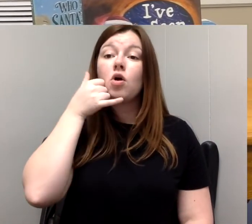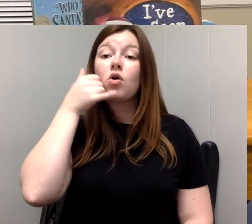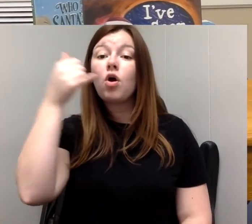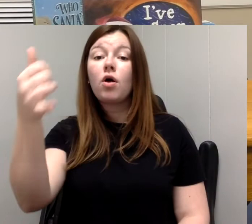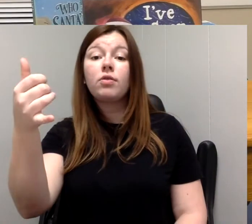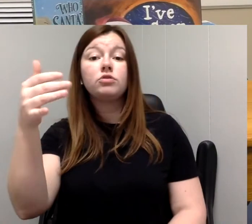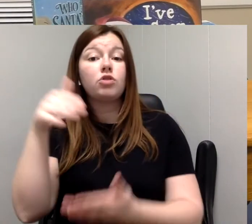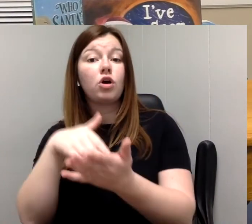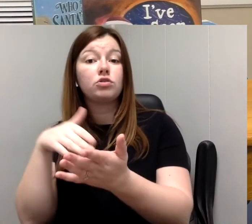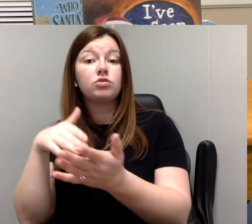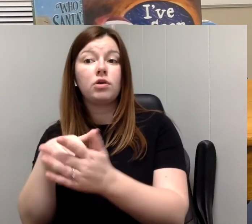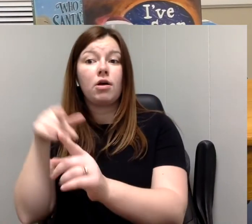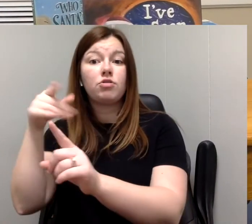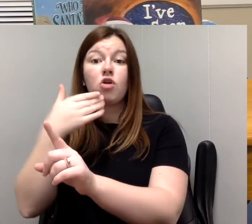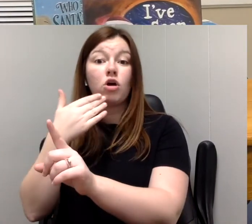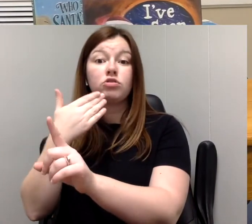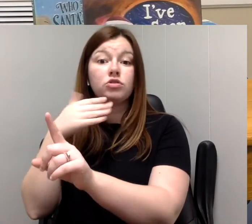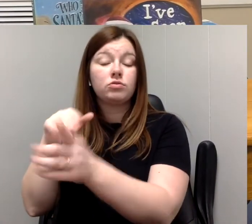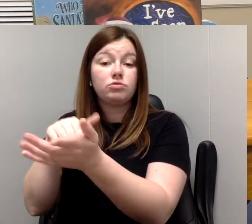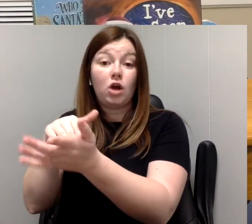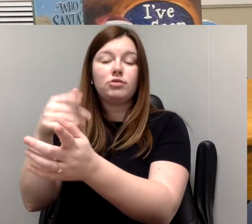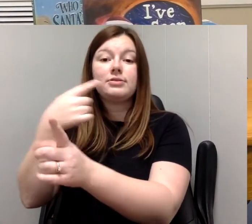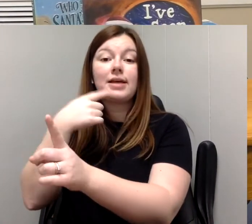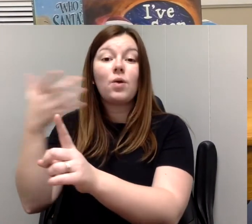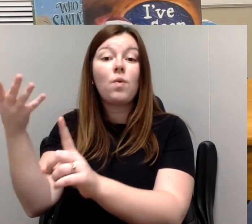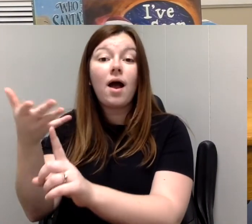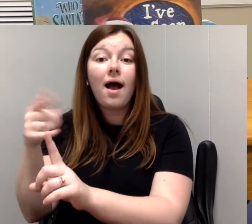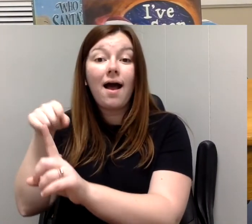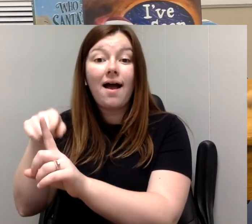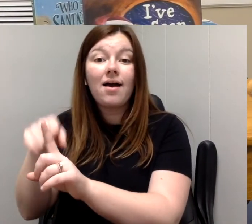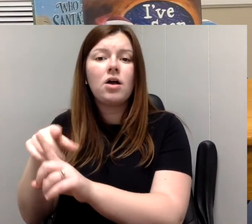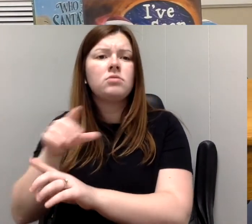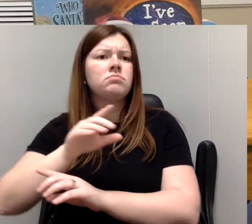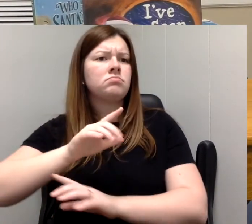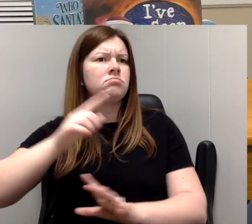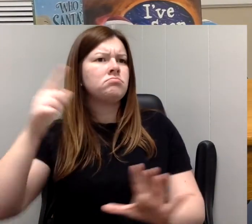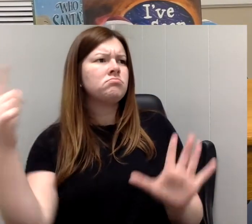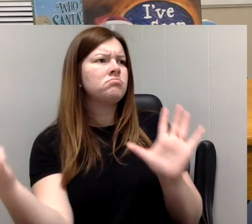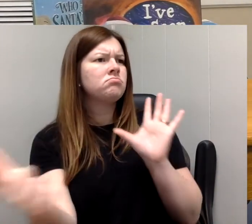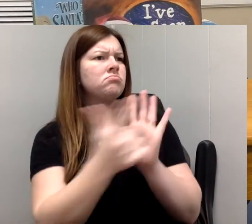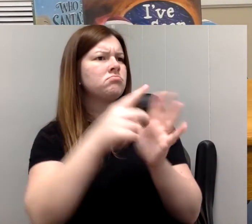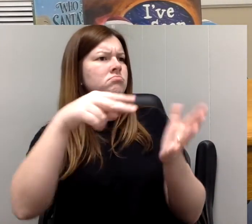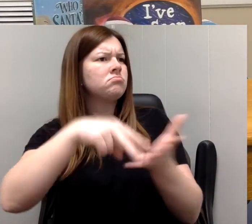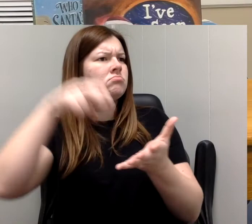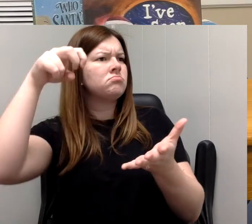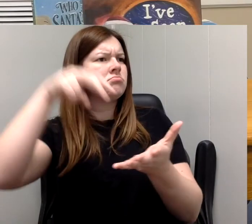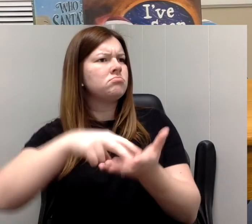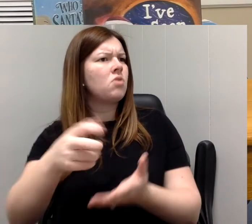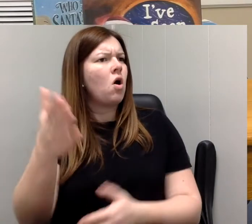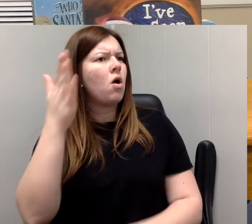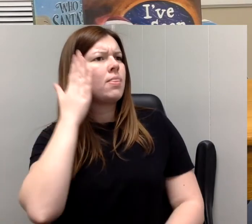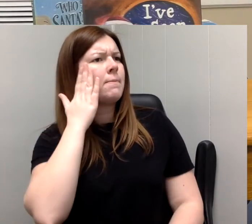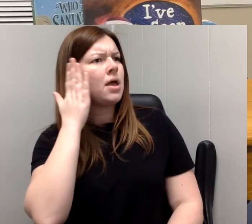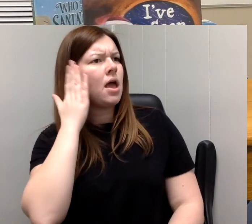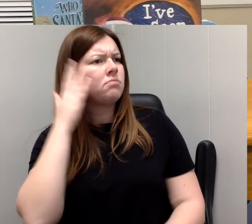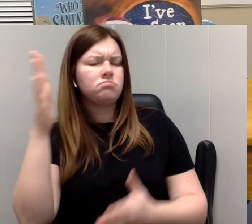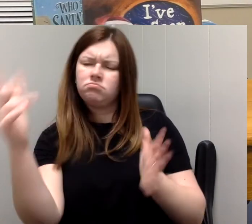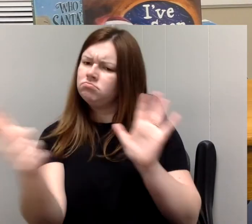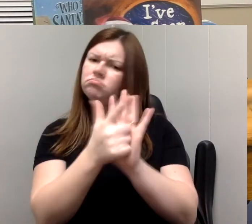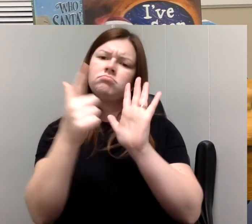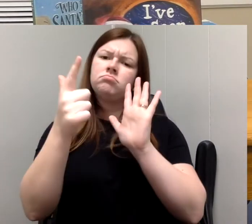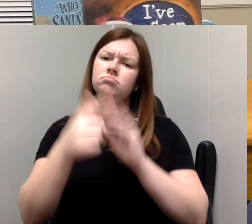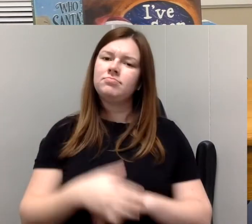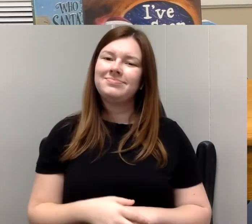head. Mama called the doctor and the doctor said, no more